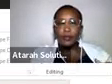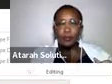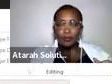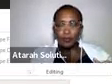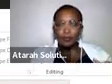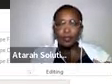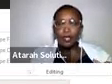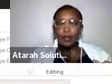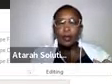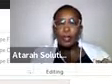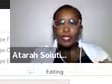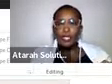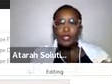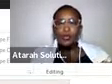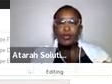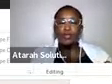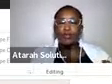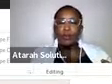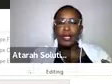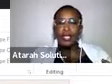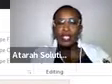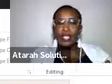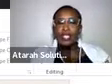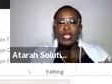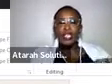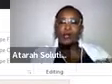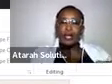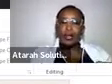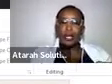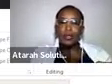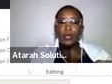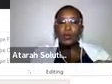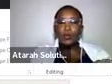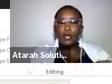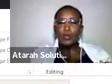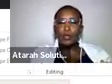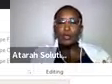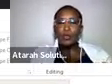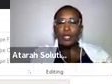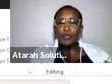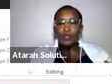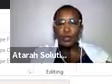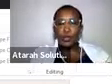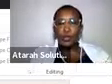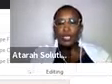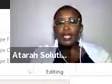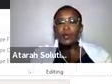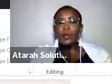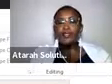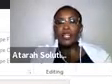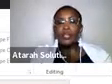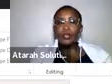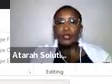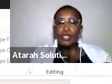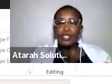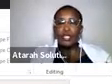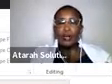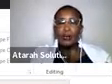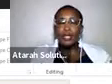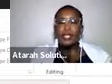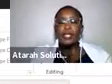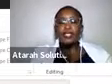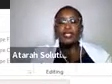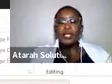of a property that you're looking for managers, then Balcon Housing will be able to do that for you. And then we have Stallion